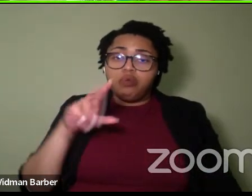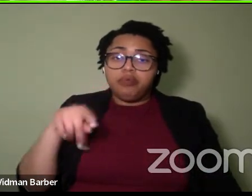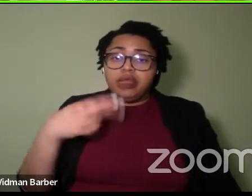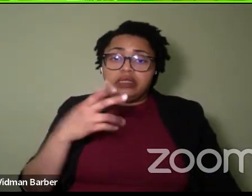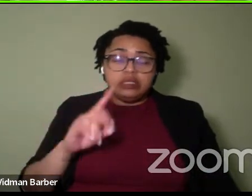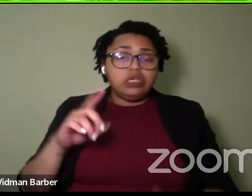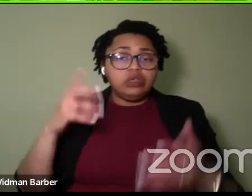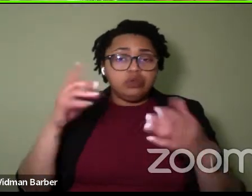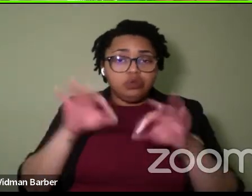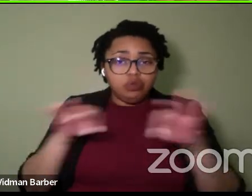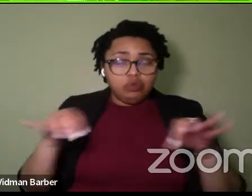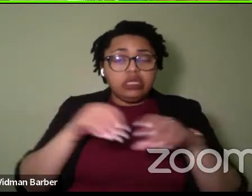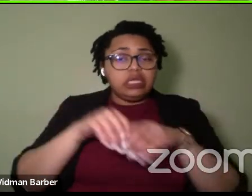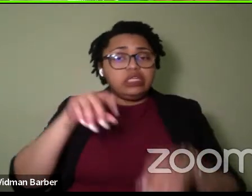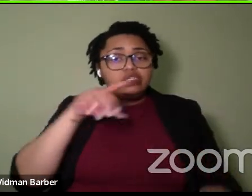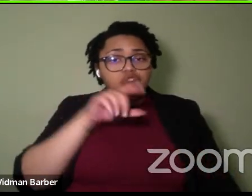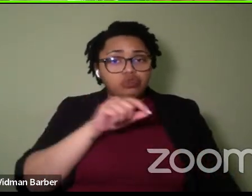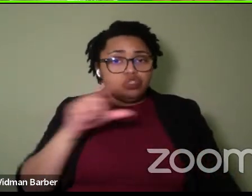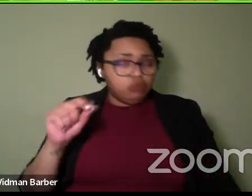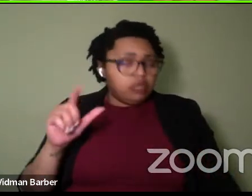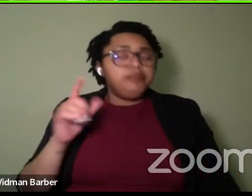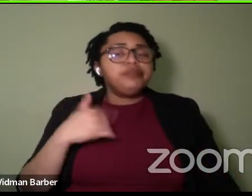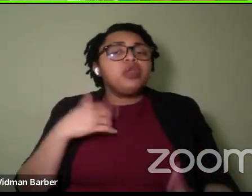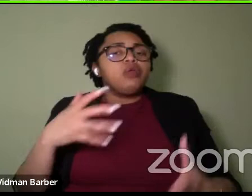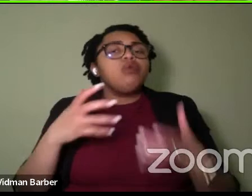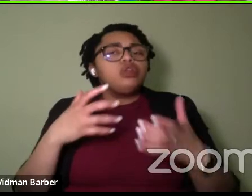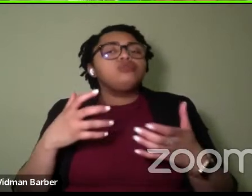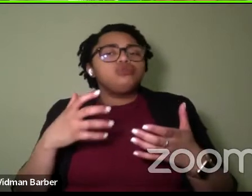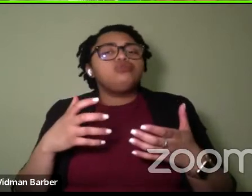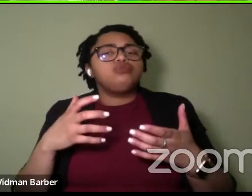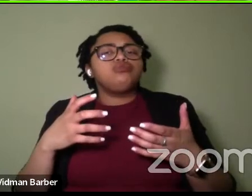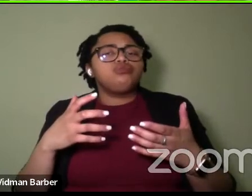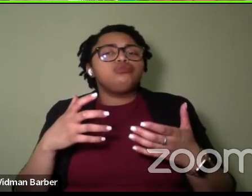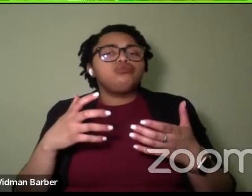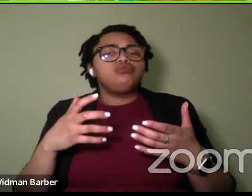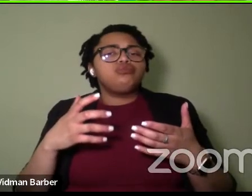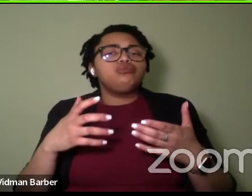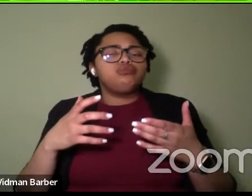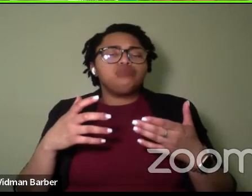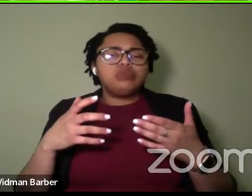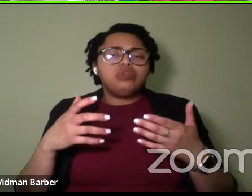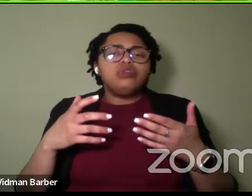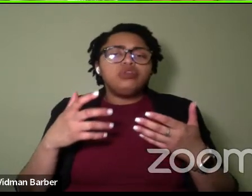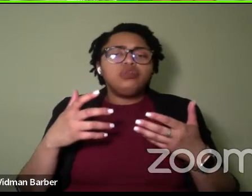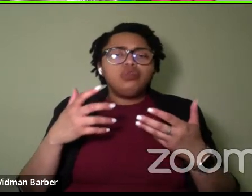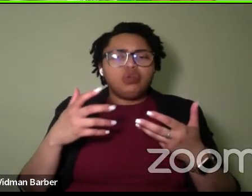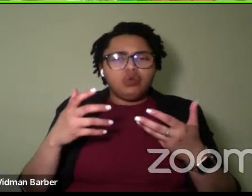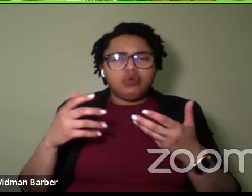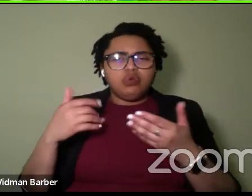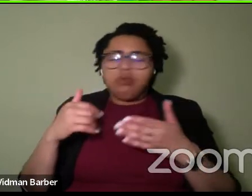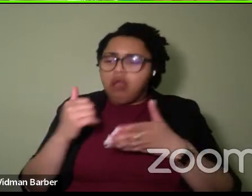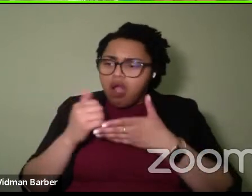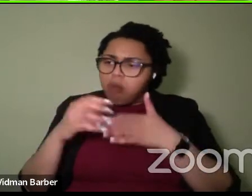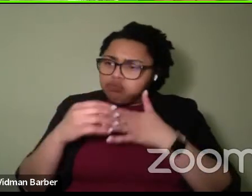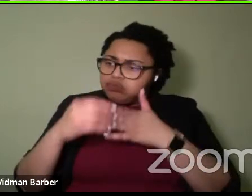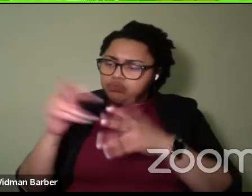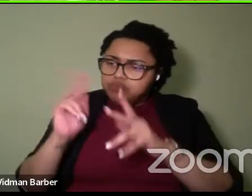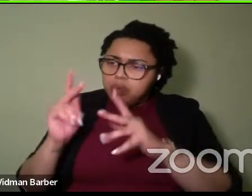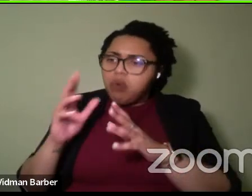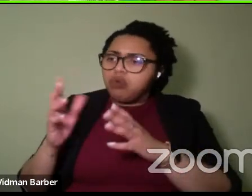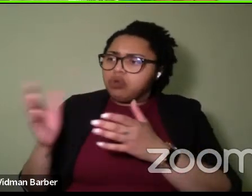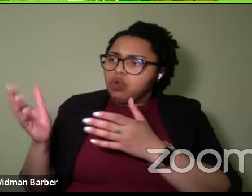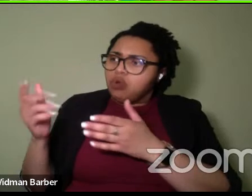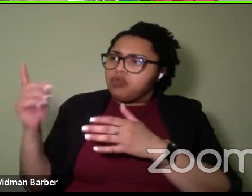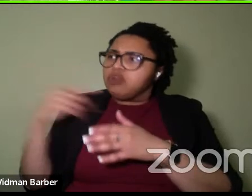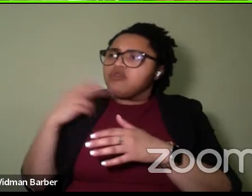elevate the voices so that students coming after me, especially Indigenous students that didn't see themselves reflected in the curriculum, didn't